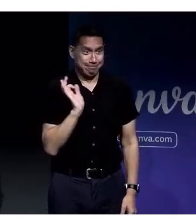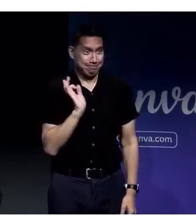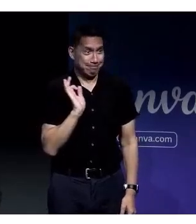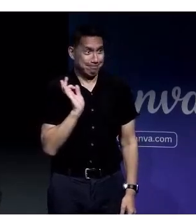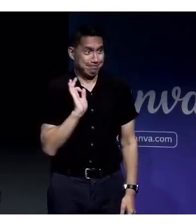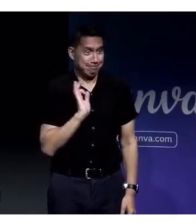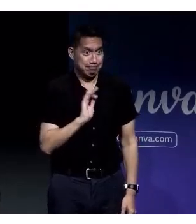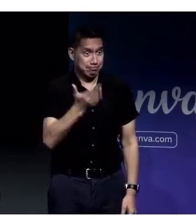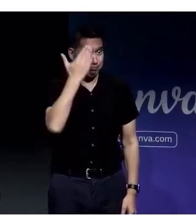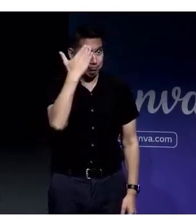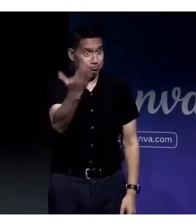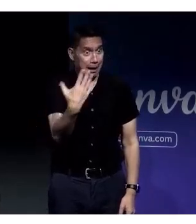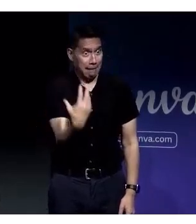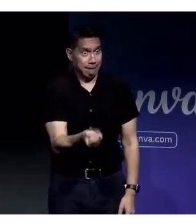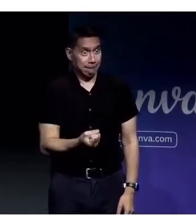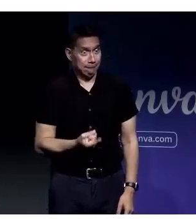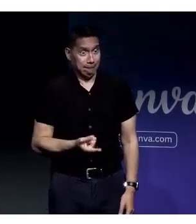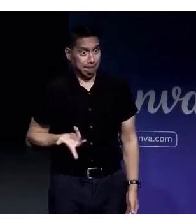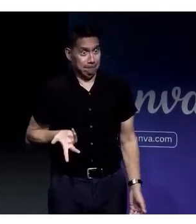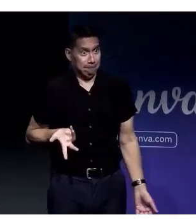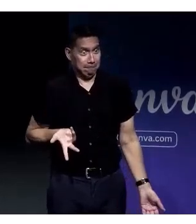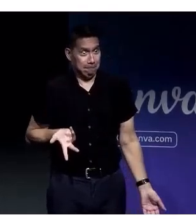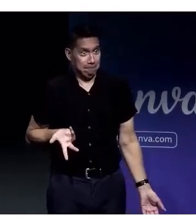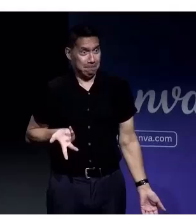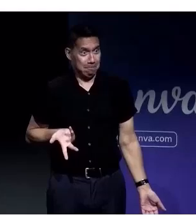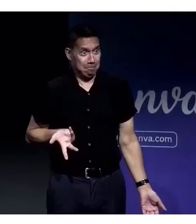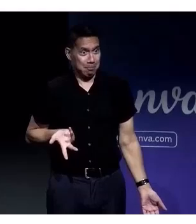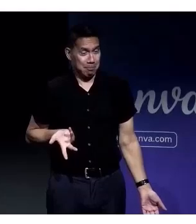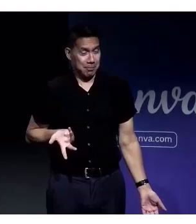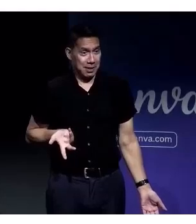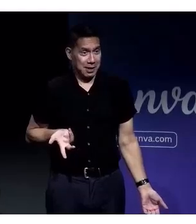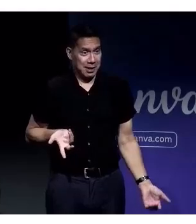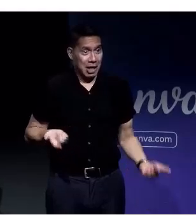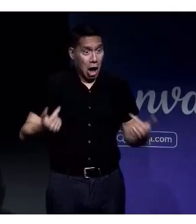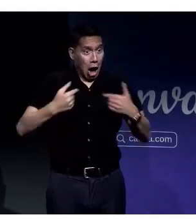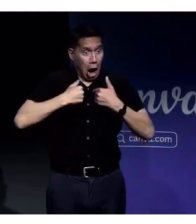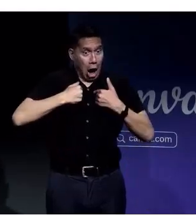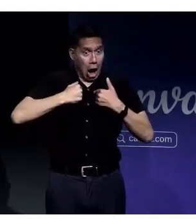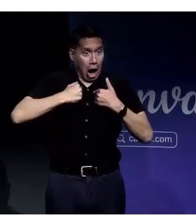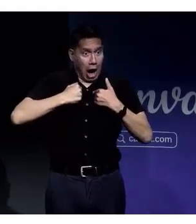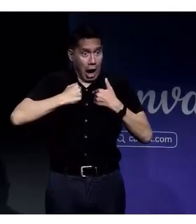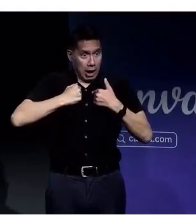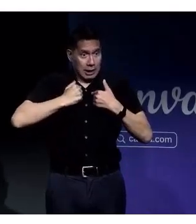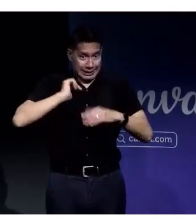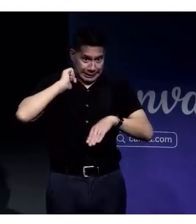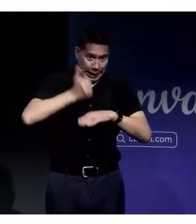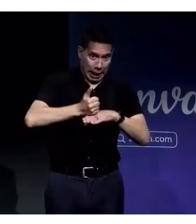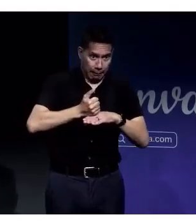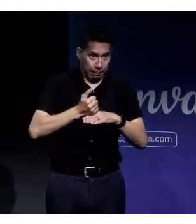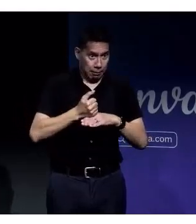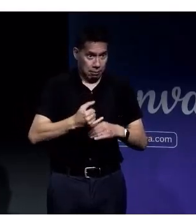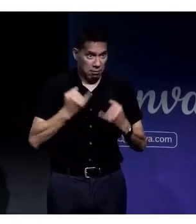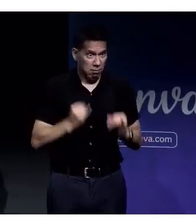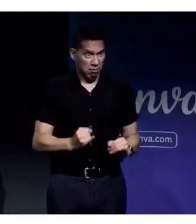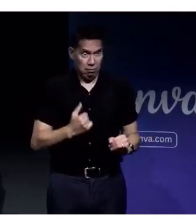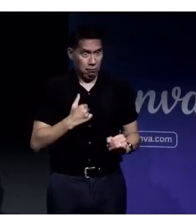No one knew the feature existed. It wasn't the fact that I'd implemented it in a bad way or I hadn't, put a little